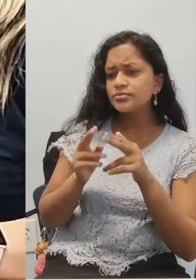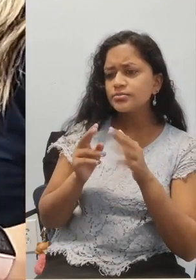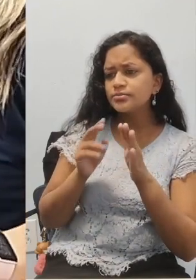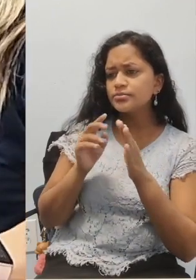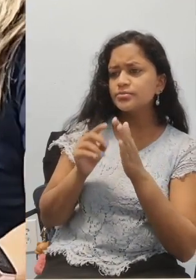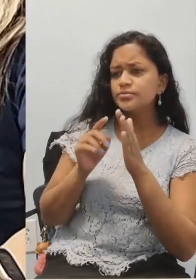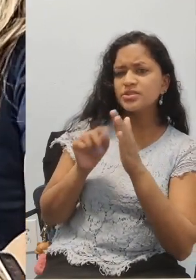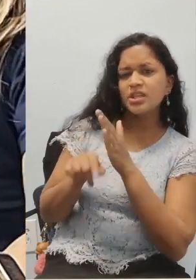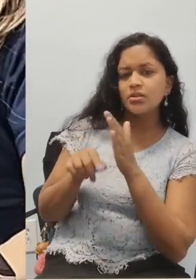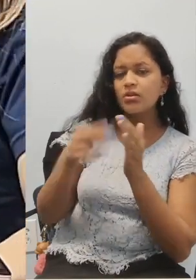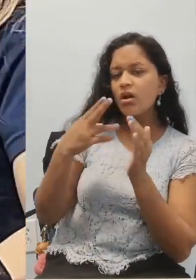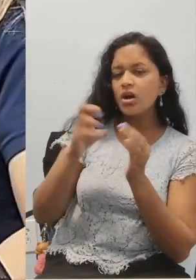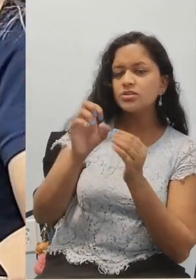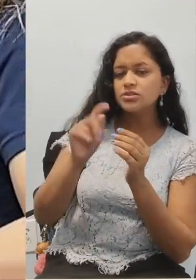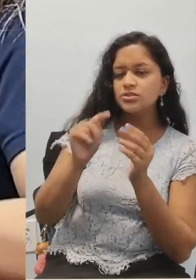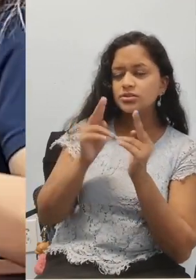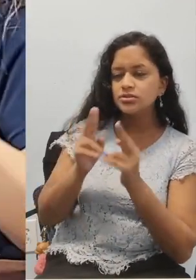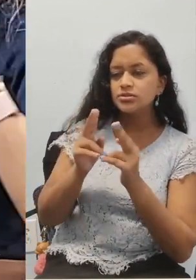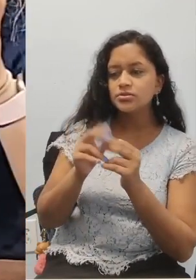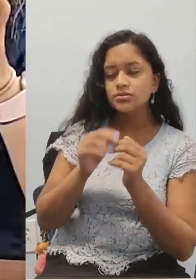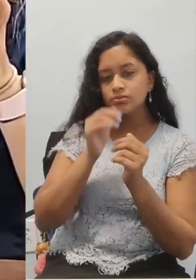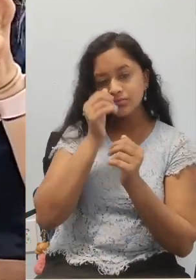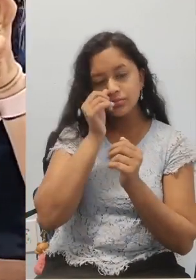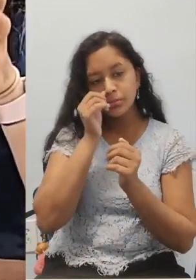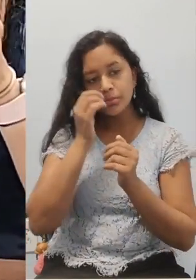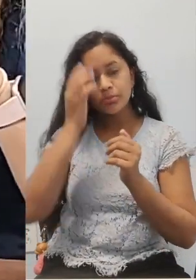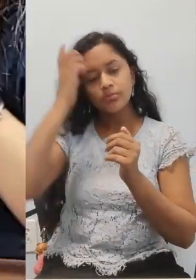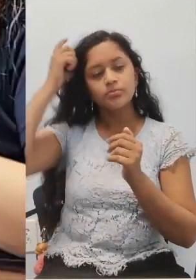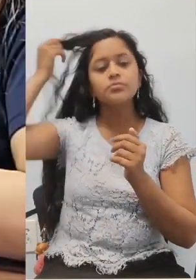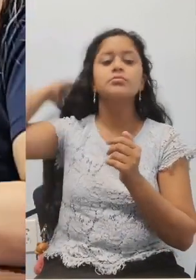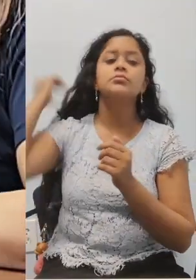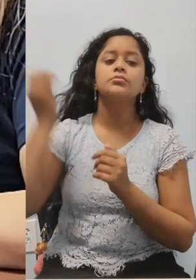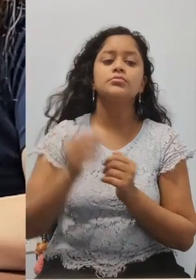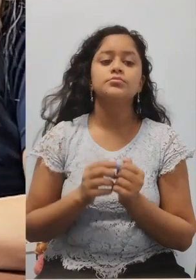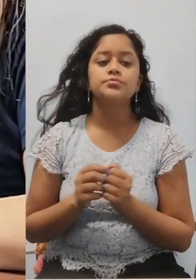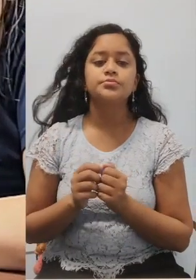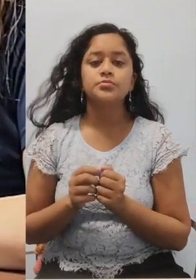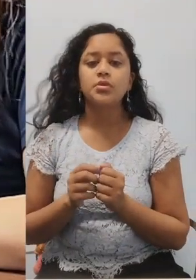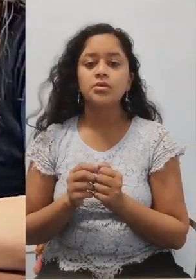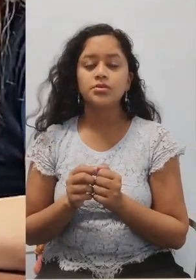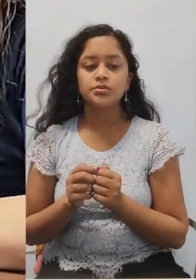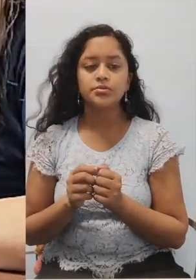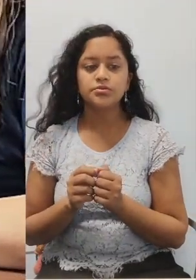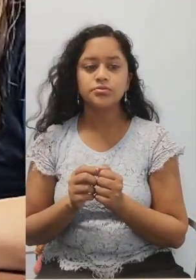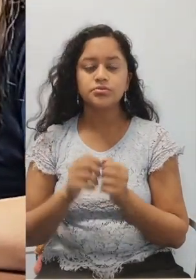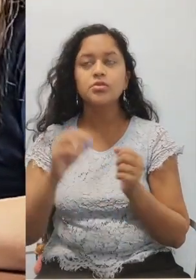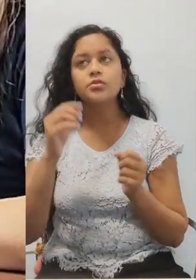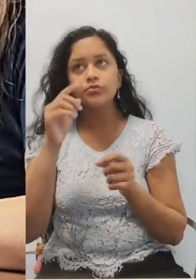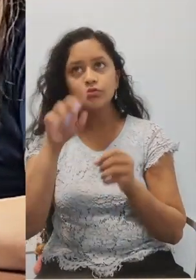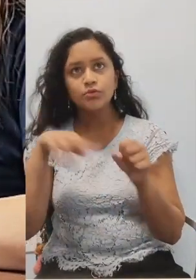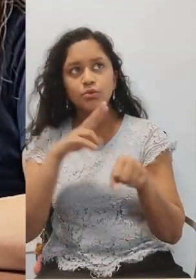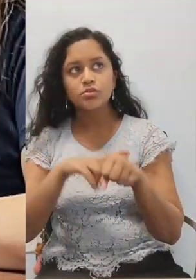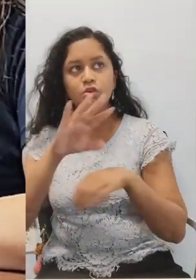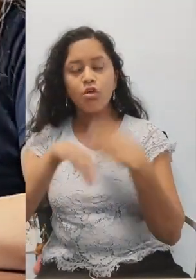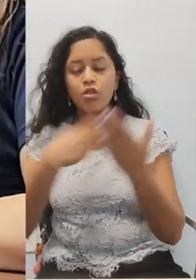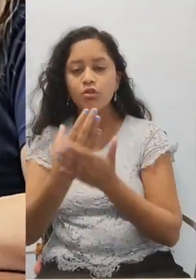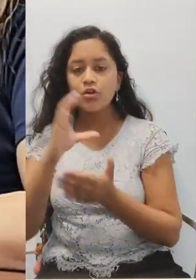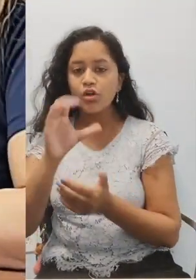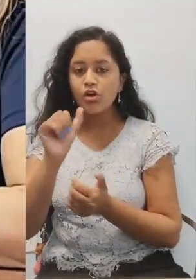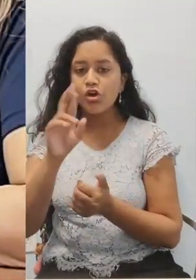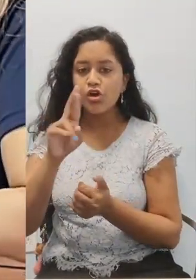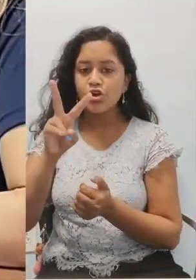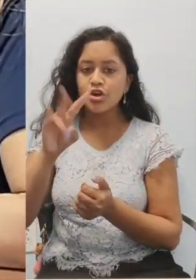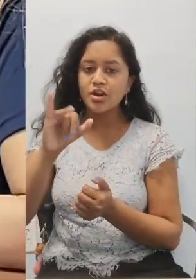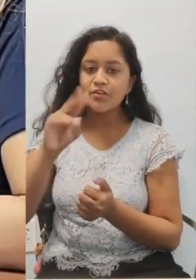Well, sharks have quite a range of prey items. All of them are carnivores, first of all. So sharks are carnivores.